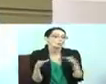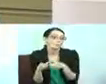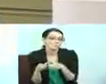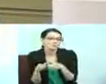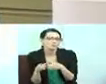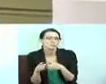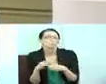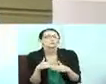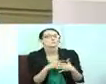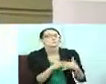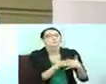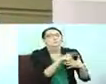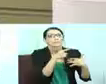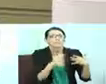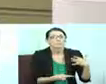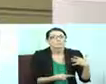groups,